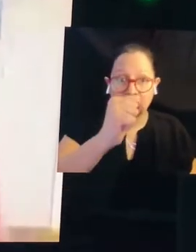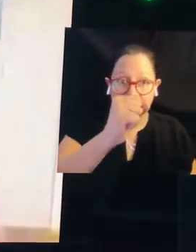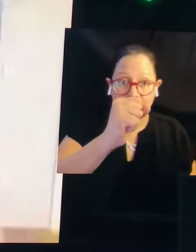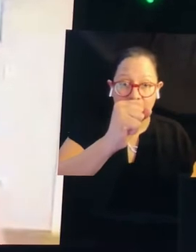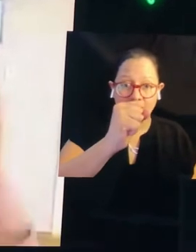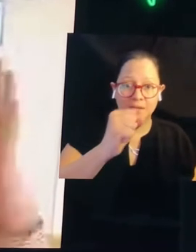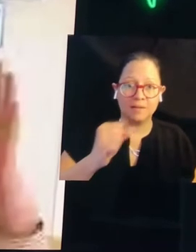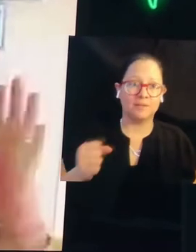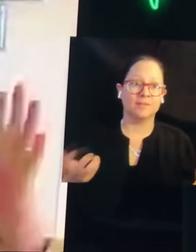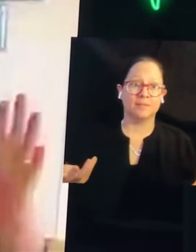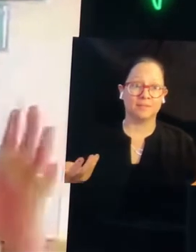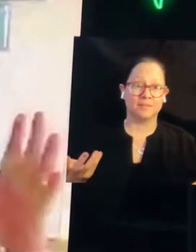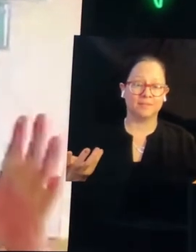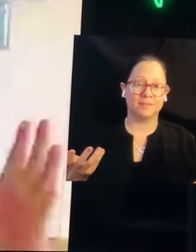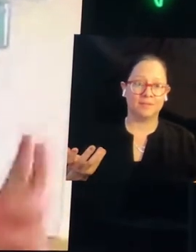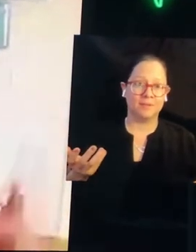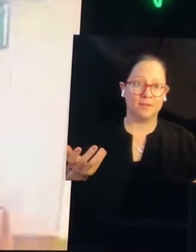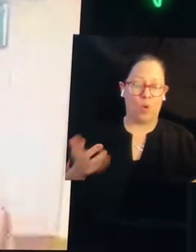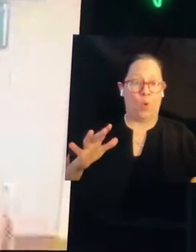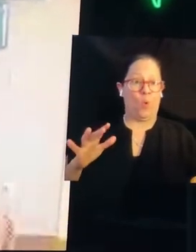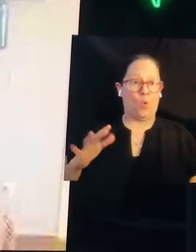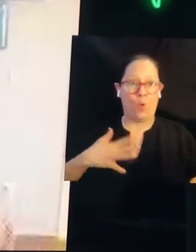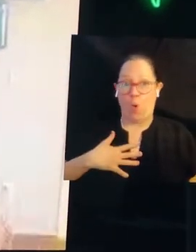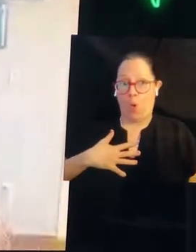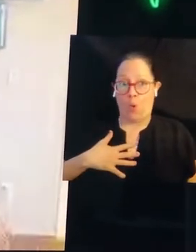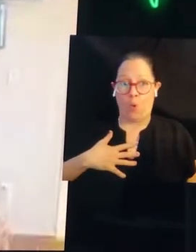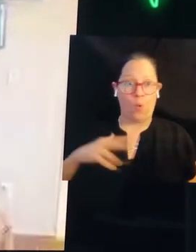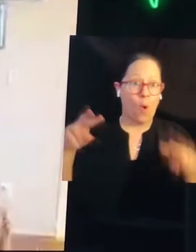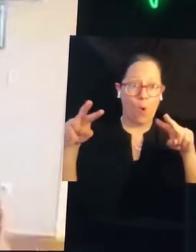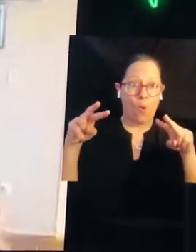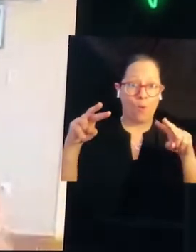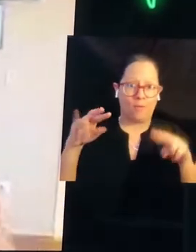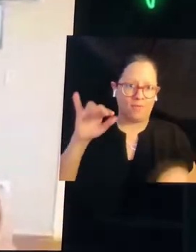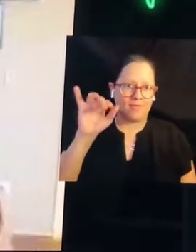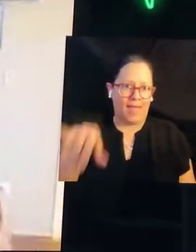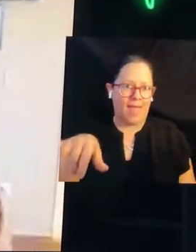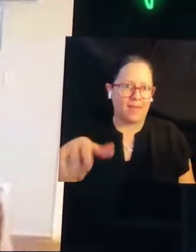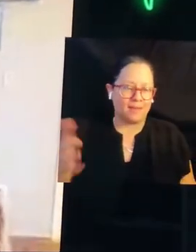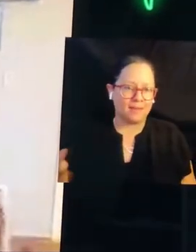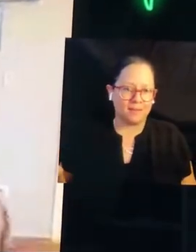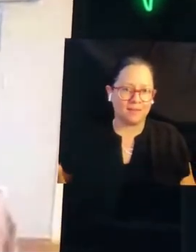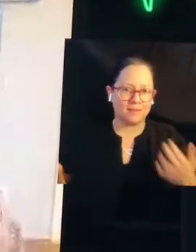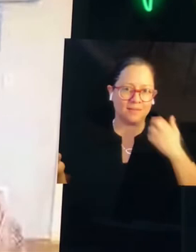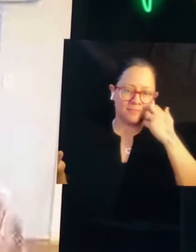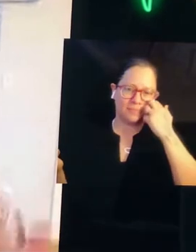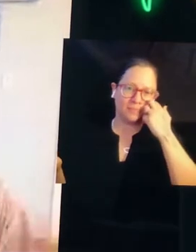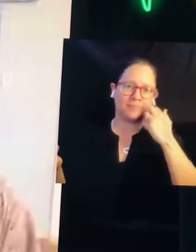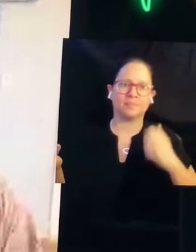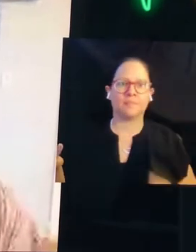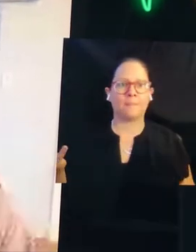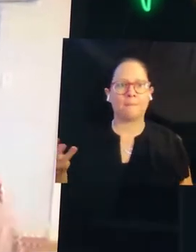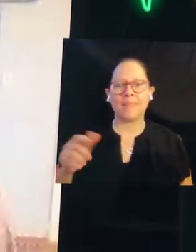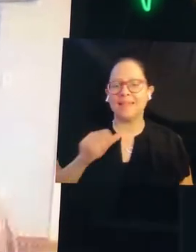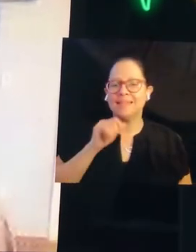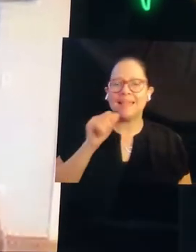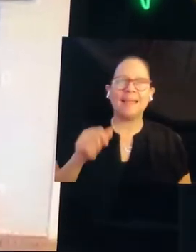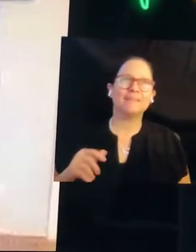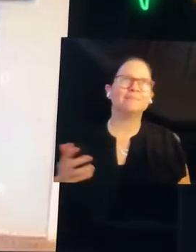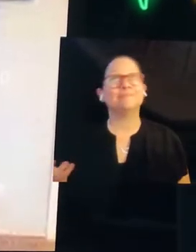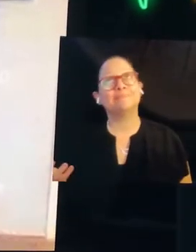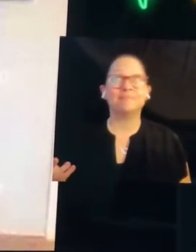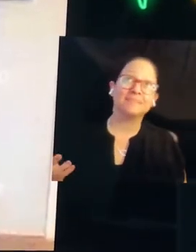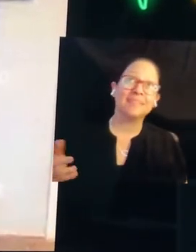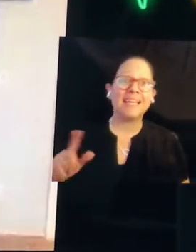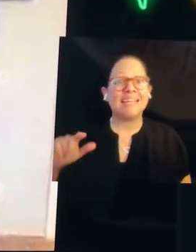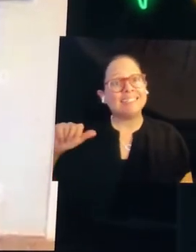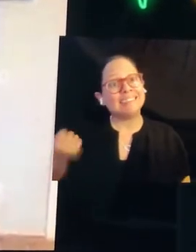that pops, that makes them, oh, this is interesting, what is this, what is this about? And, you know, it's not 10 tips of, you know, 10 travel tips,